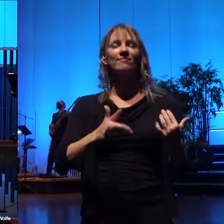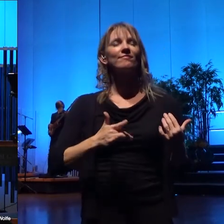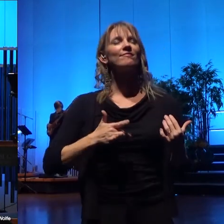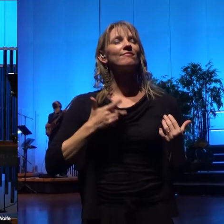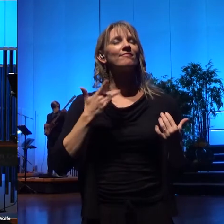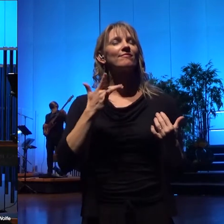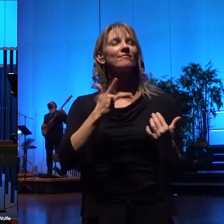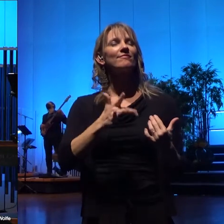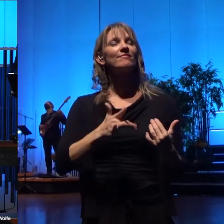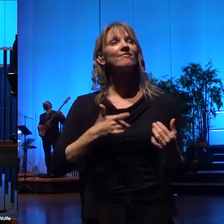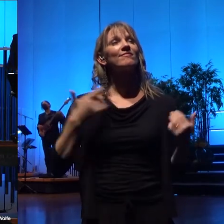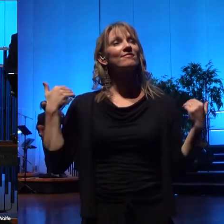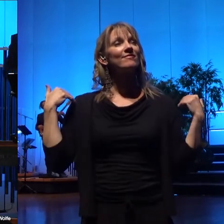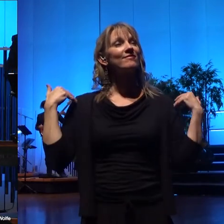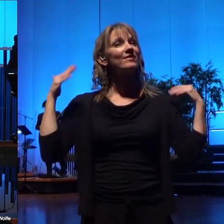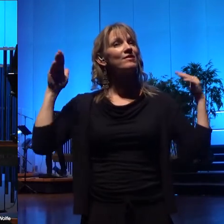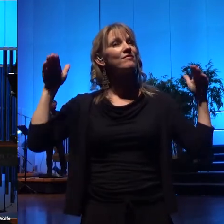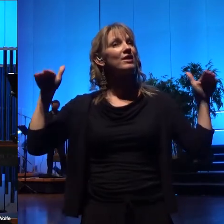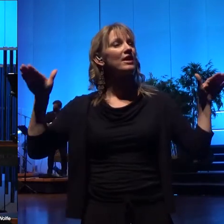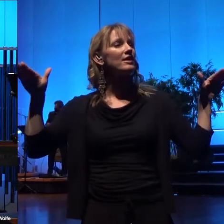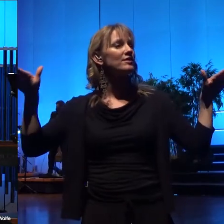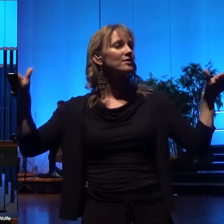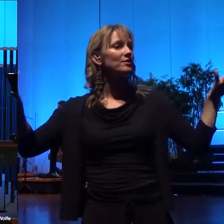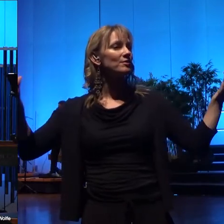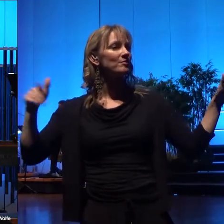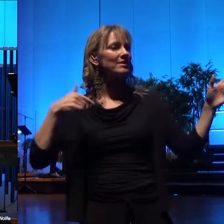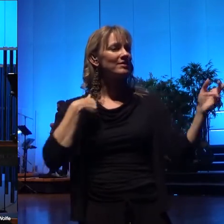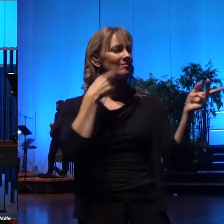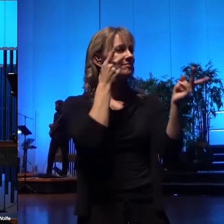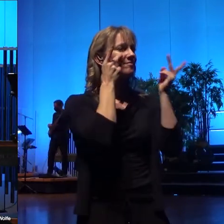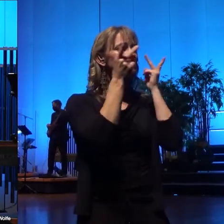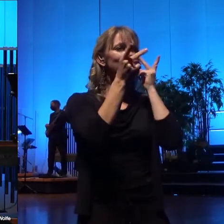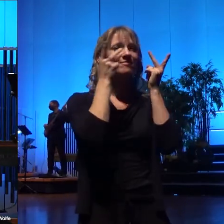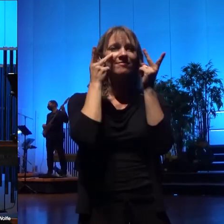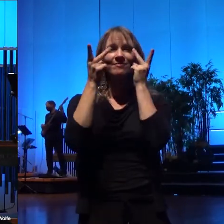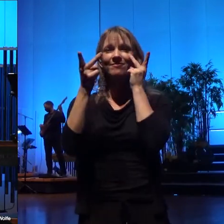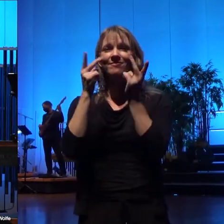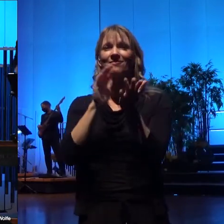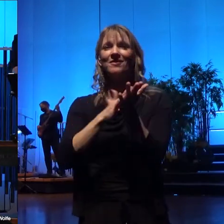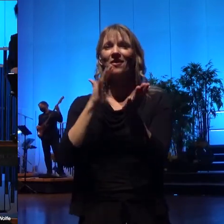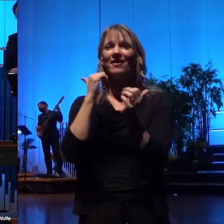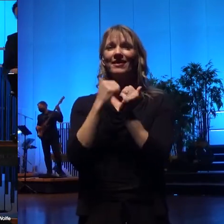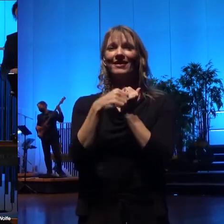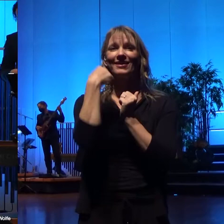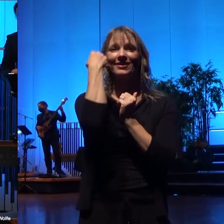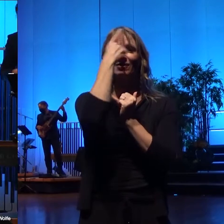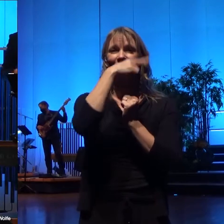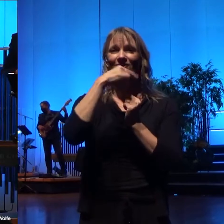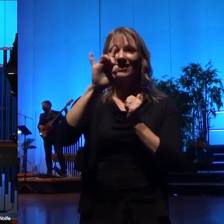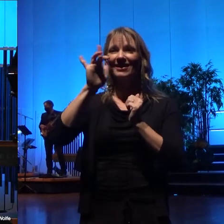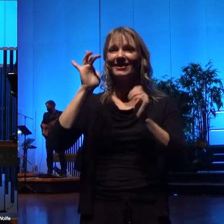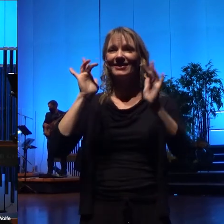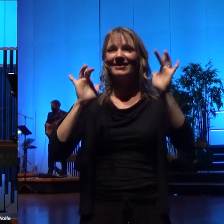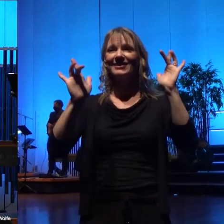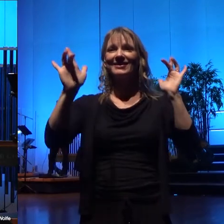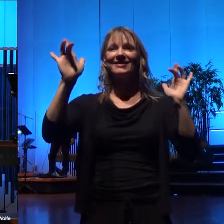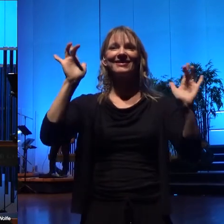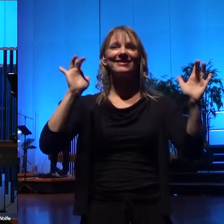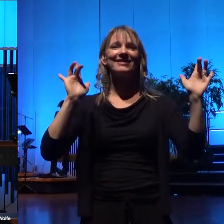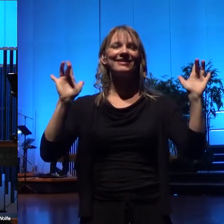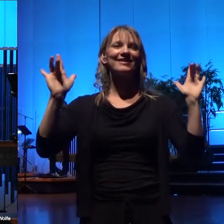I can hear the brush of angel wings. I see glory on each